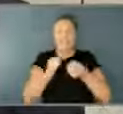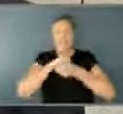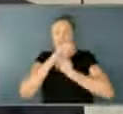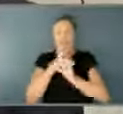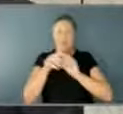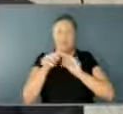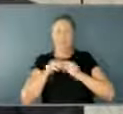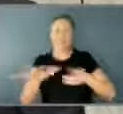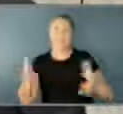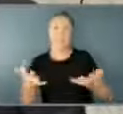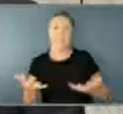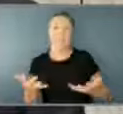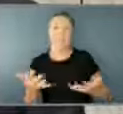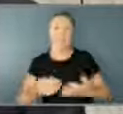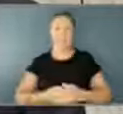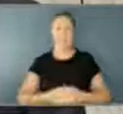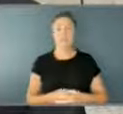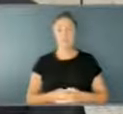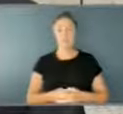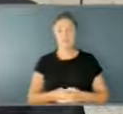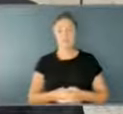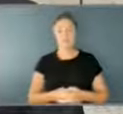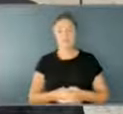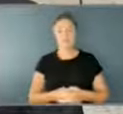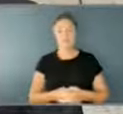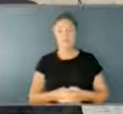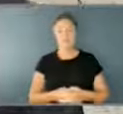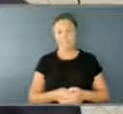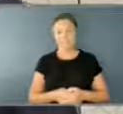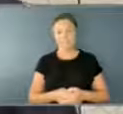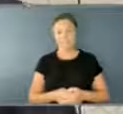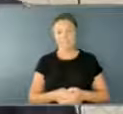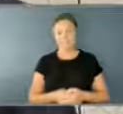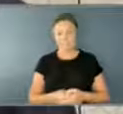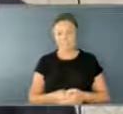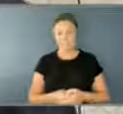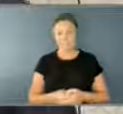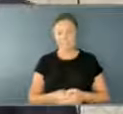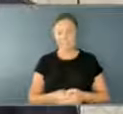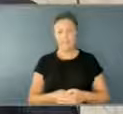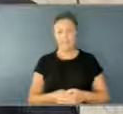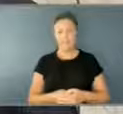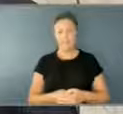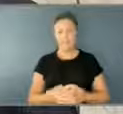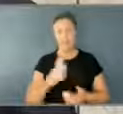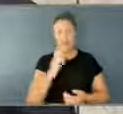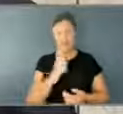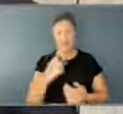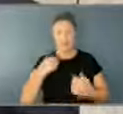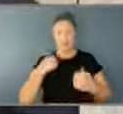characterised our response to the pandemic is that we have been proportionate. We have understood the